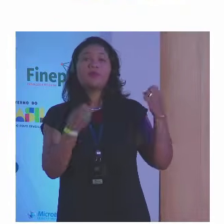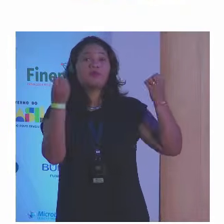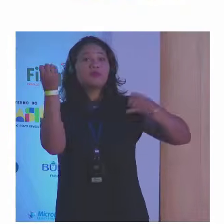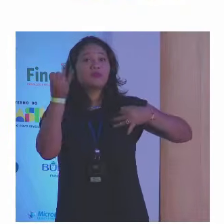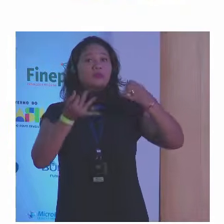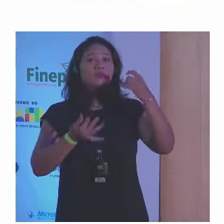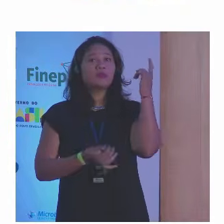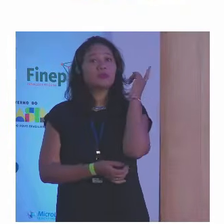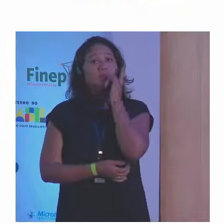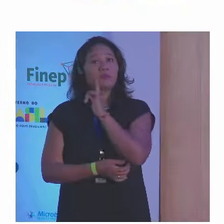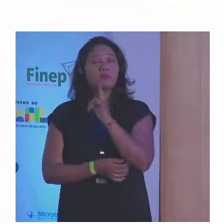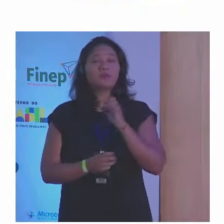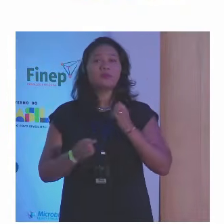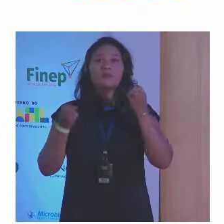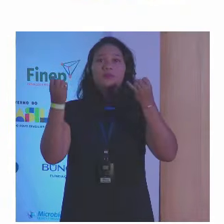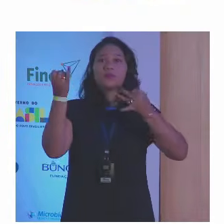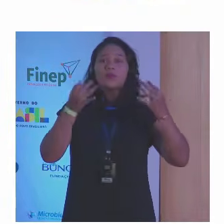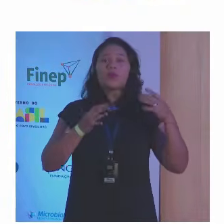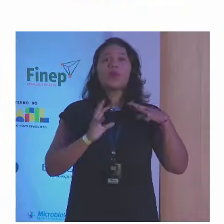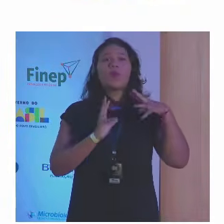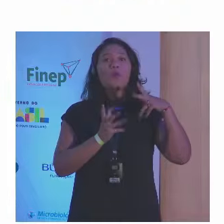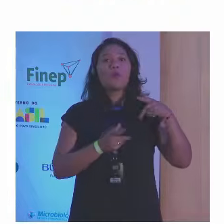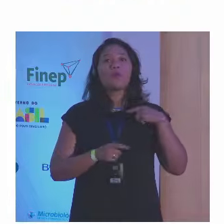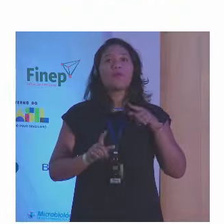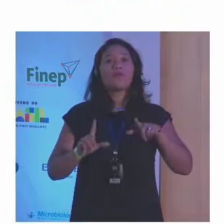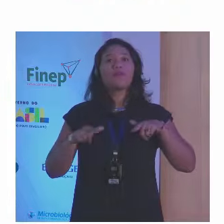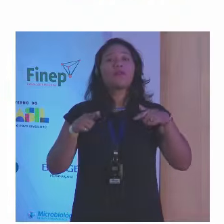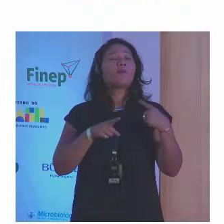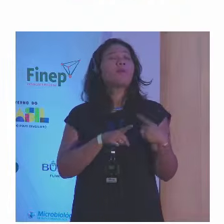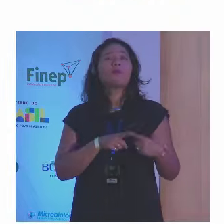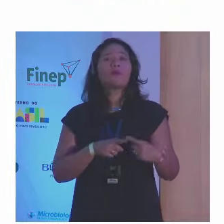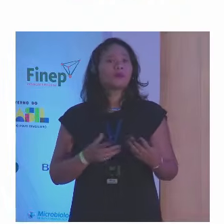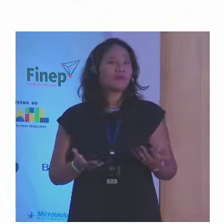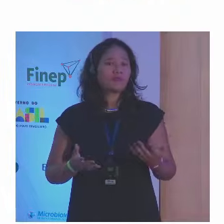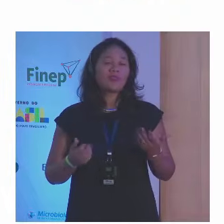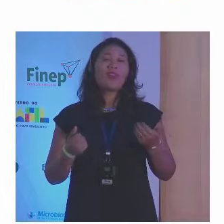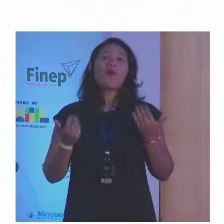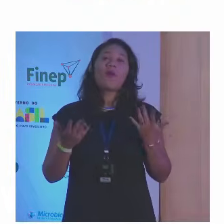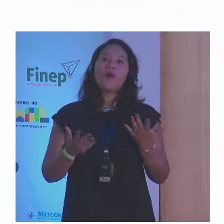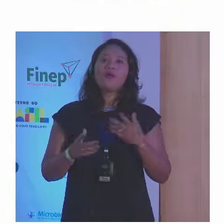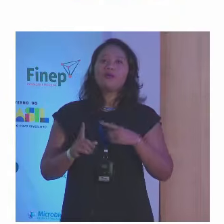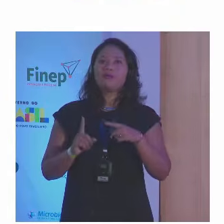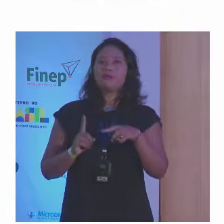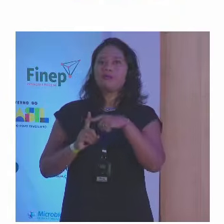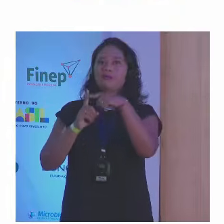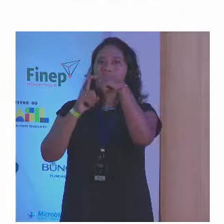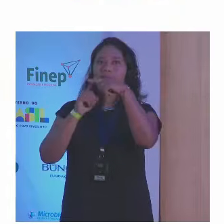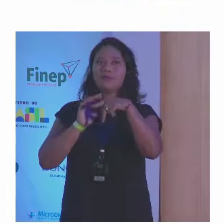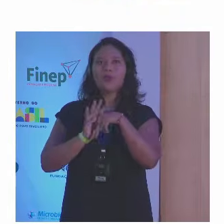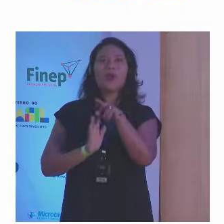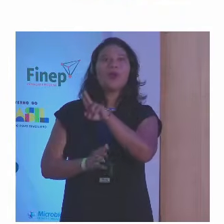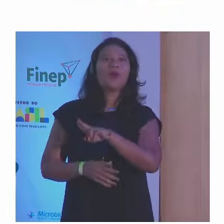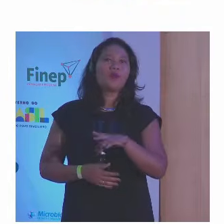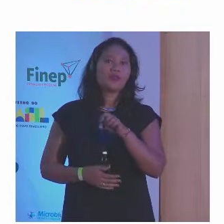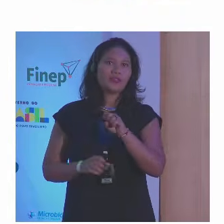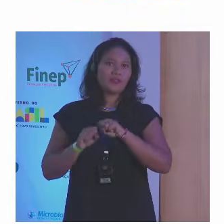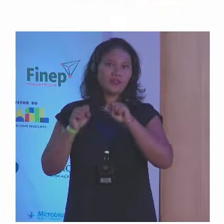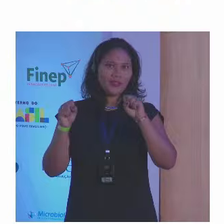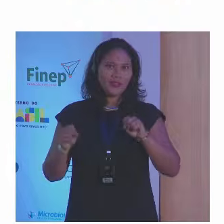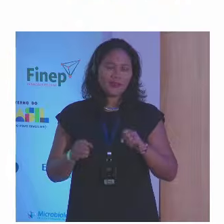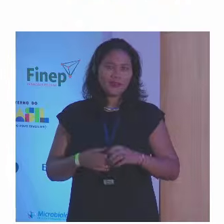what we are doing and why, and what is the benefit of using this new data assimilation system. And this kind